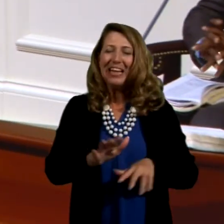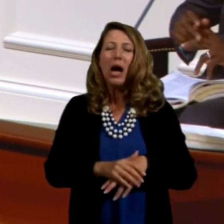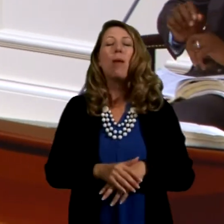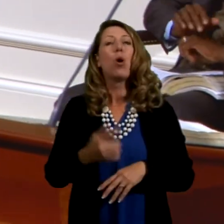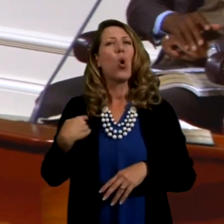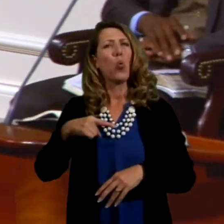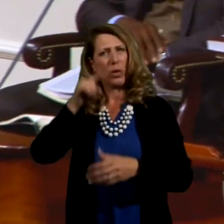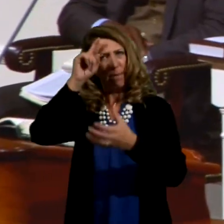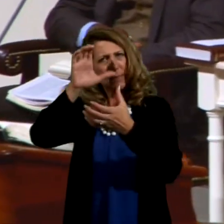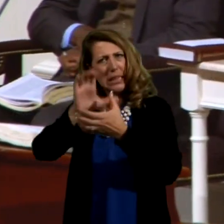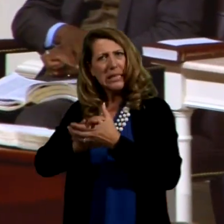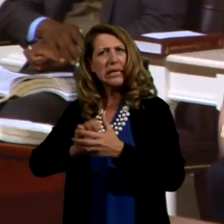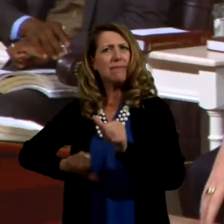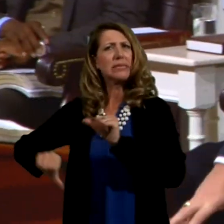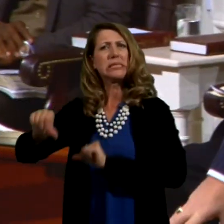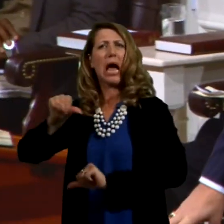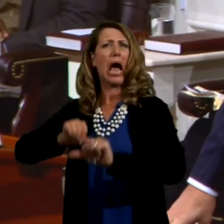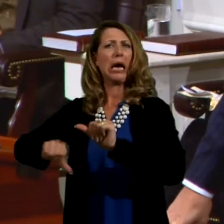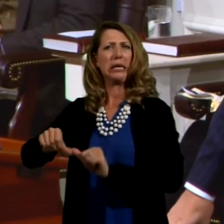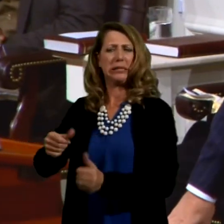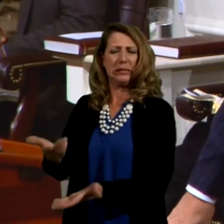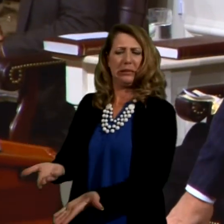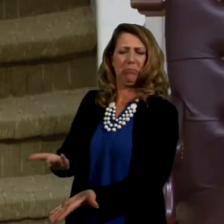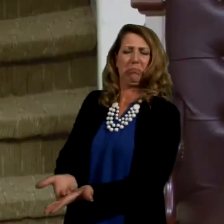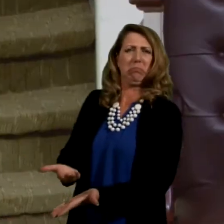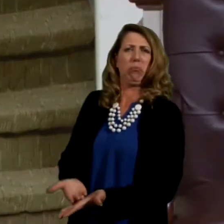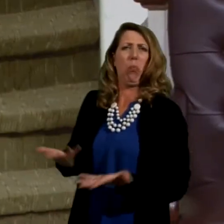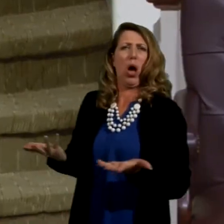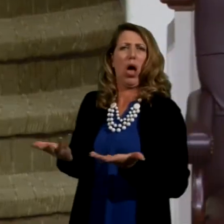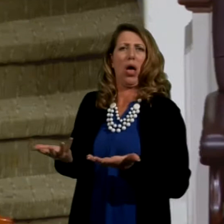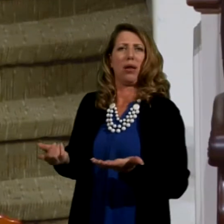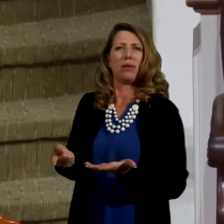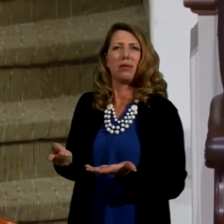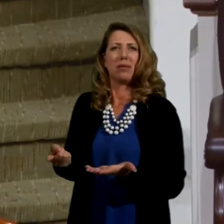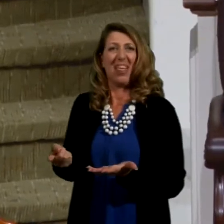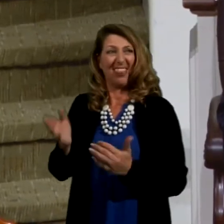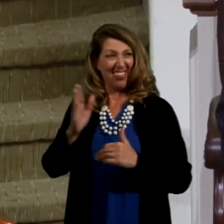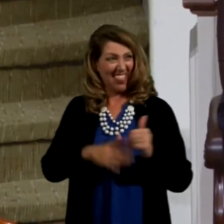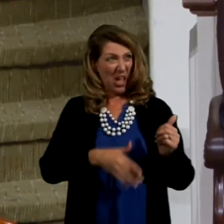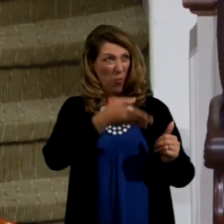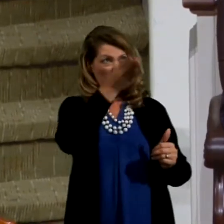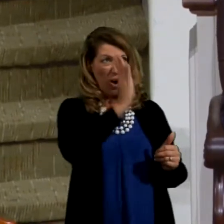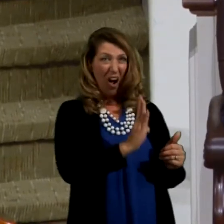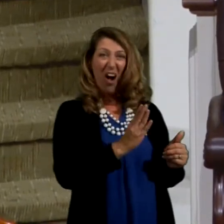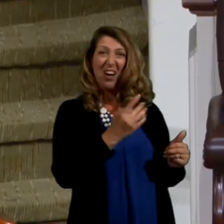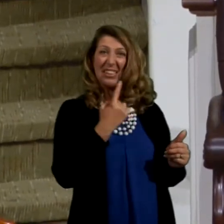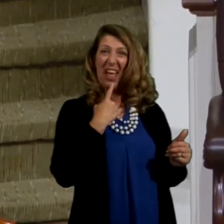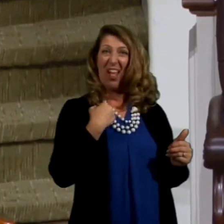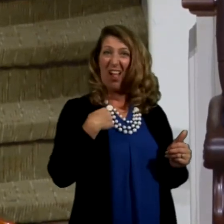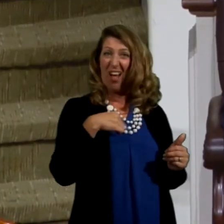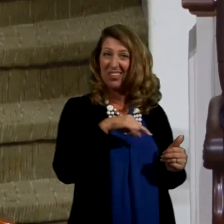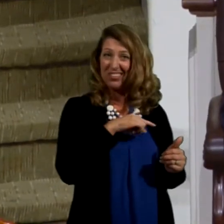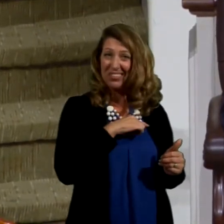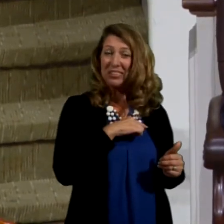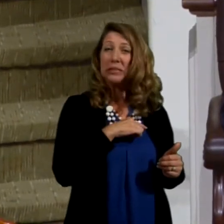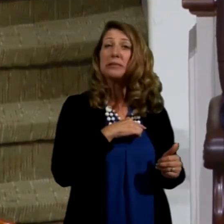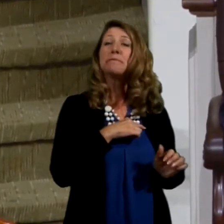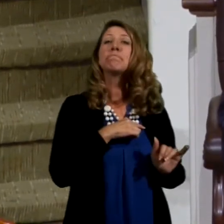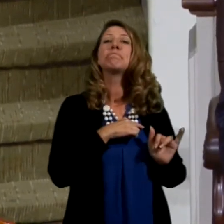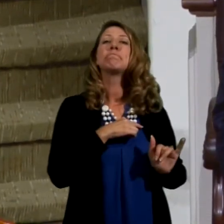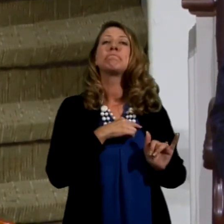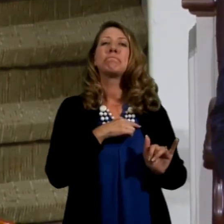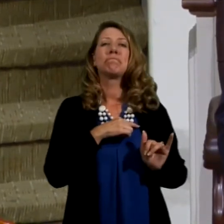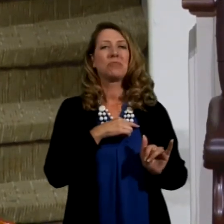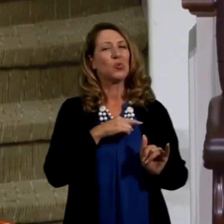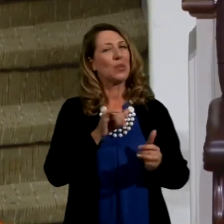the science. What's the science say? Rather than God's instrument here in the Apostle Paul.